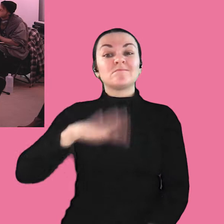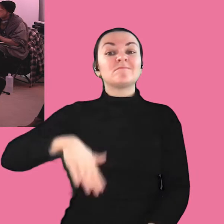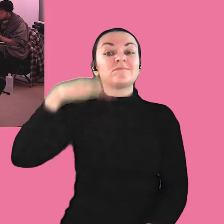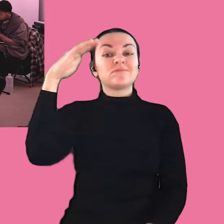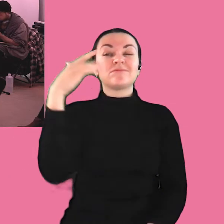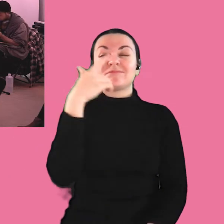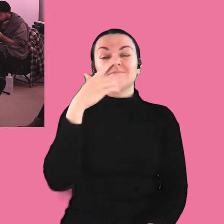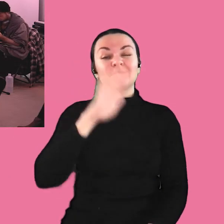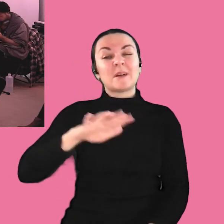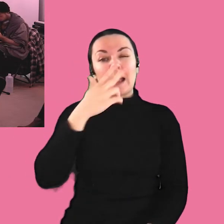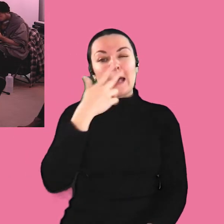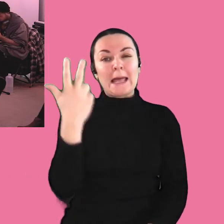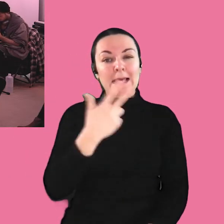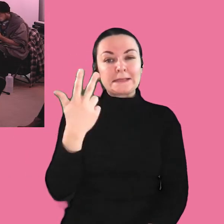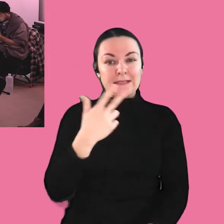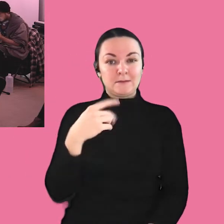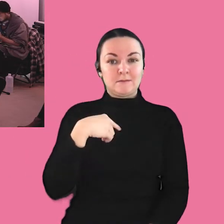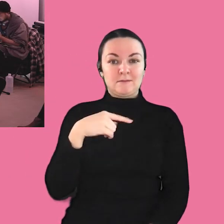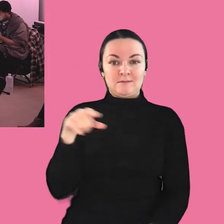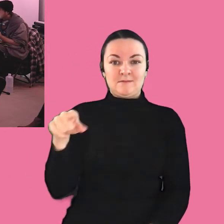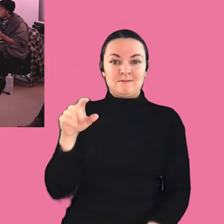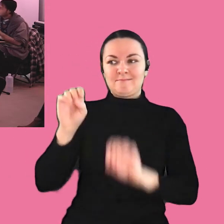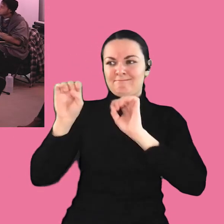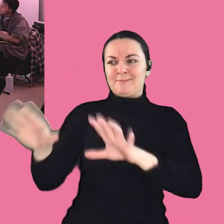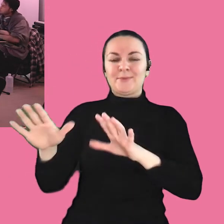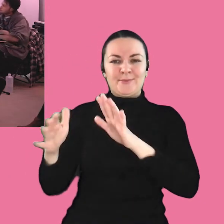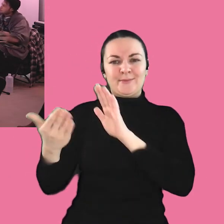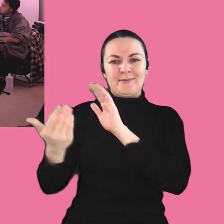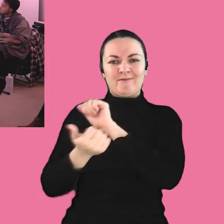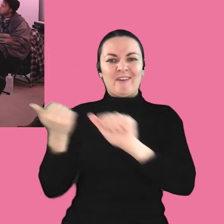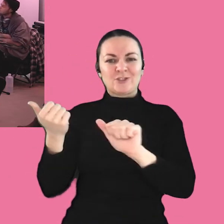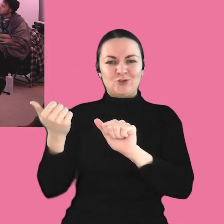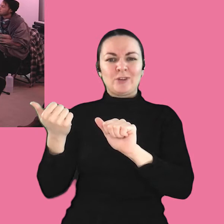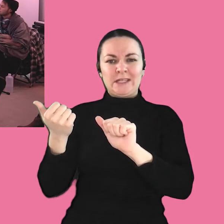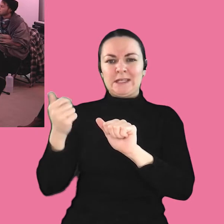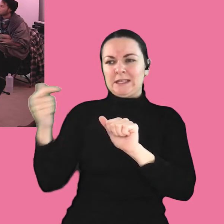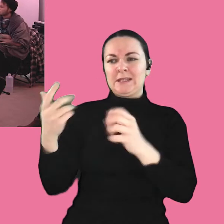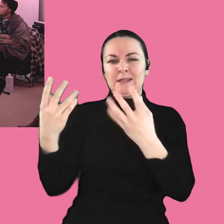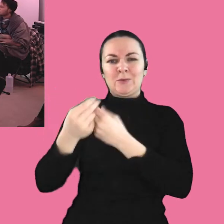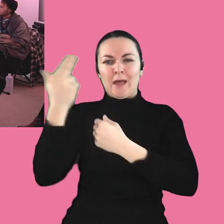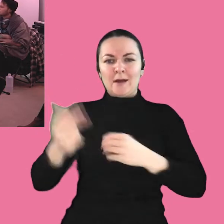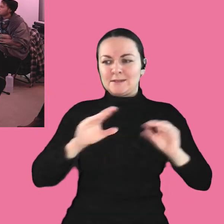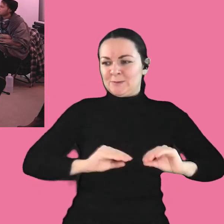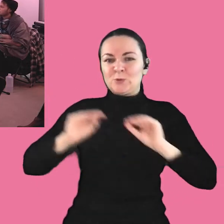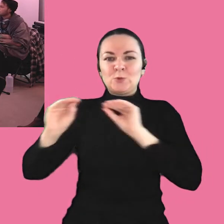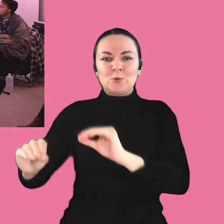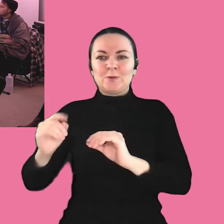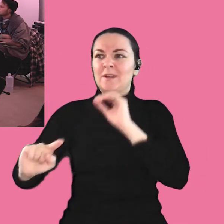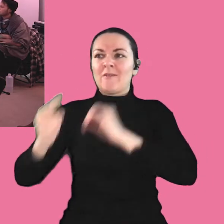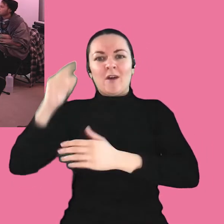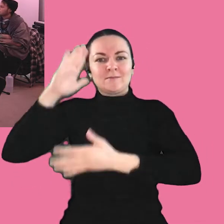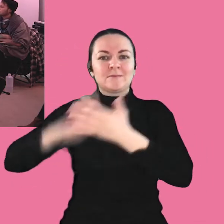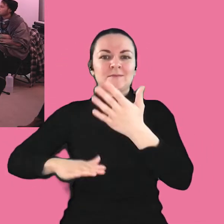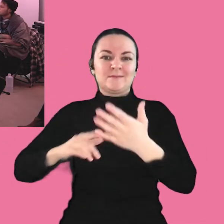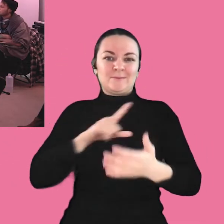was very inaccessible to me. To this day, I've actually made it part of my practice now, but I've never been on a plane, I've never flown, I've never been abroad. And I think I'm